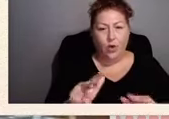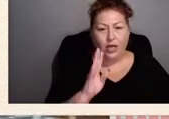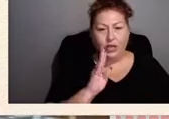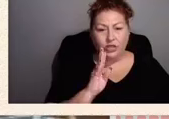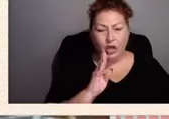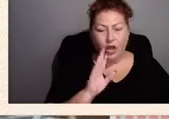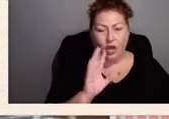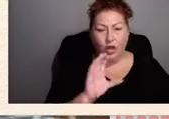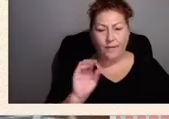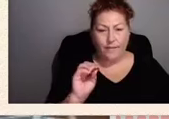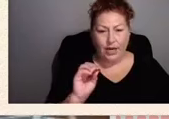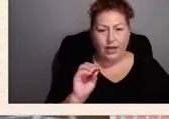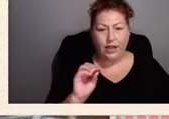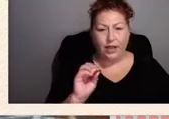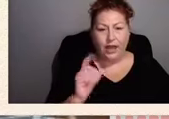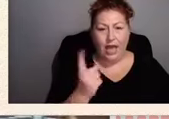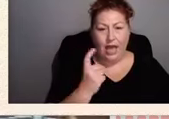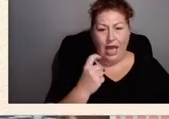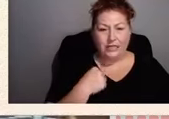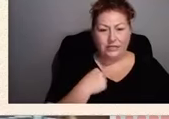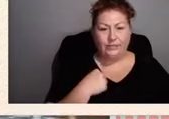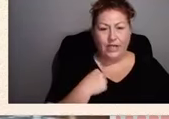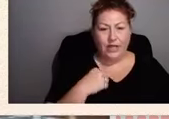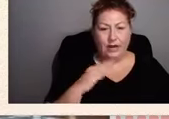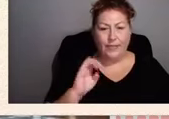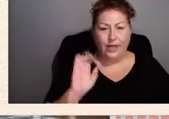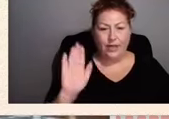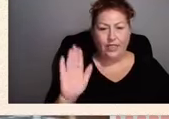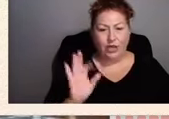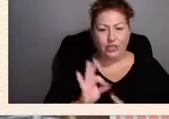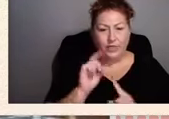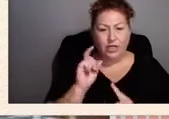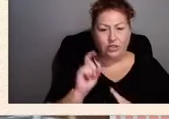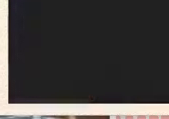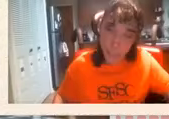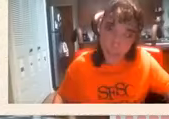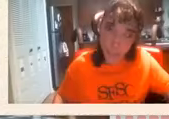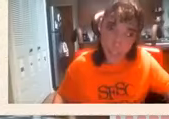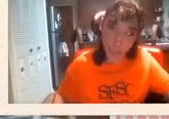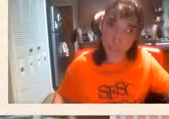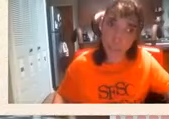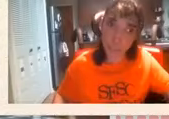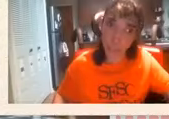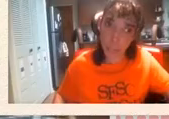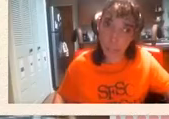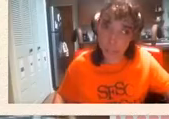Company asked me to be their special needs ambassador in summer